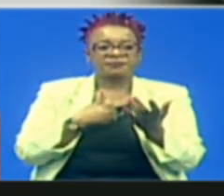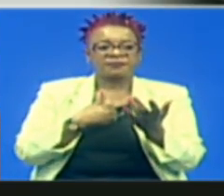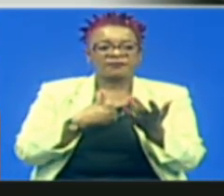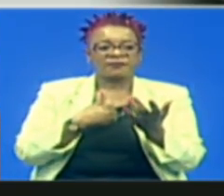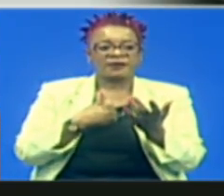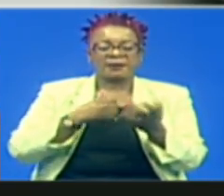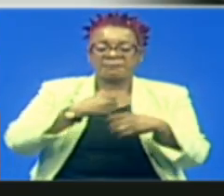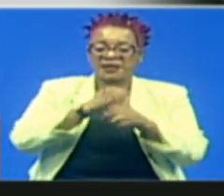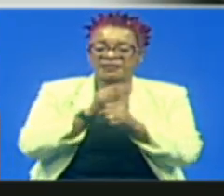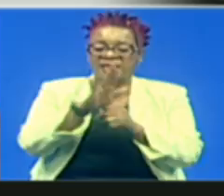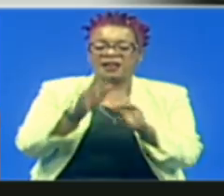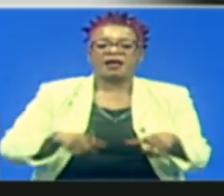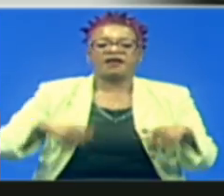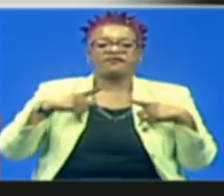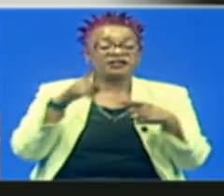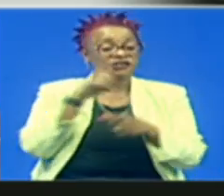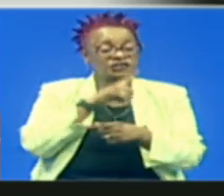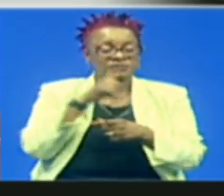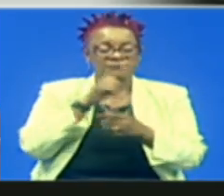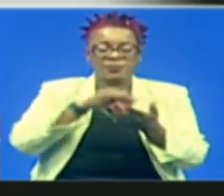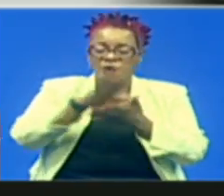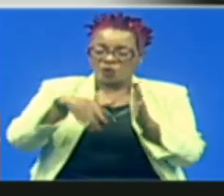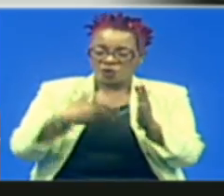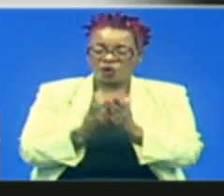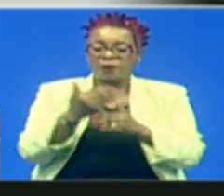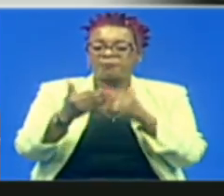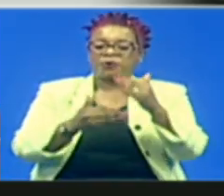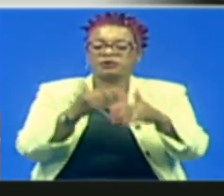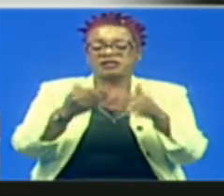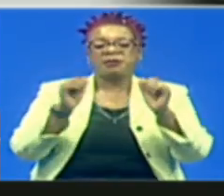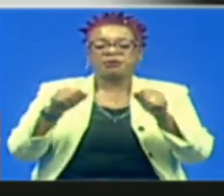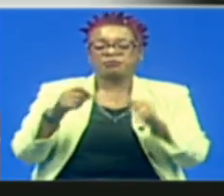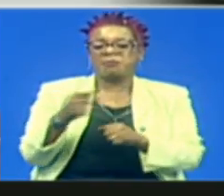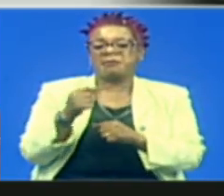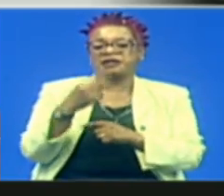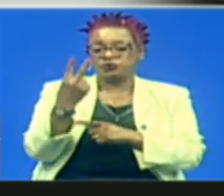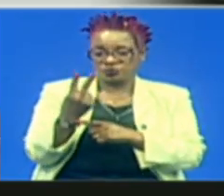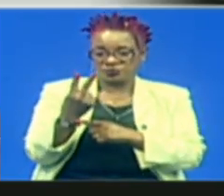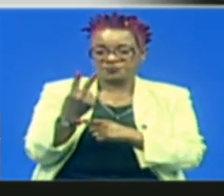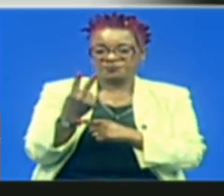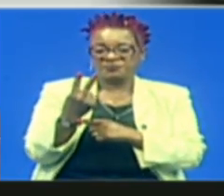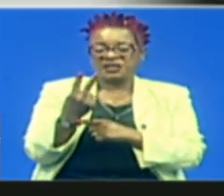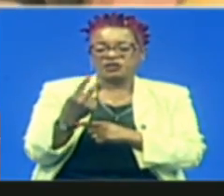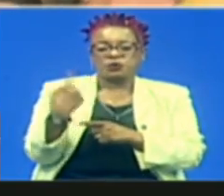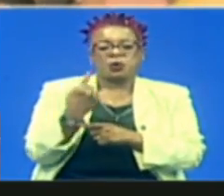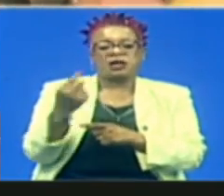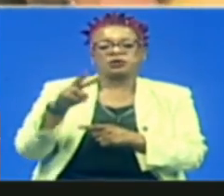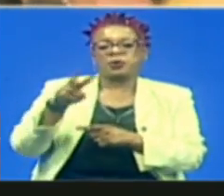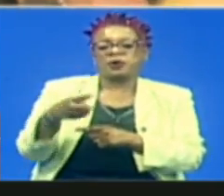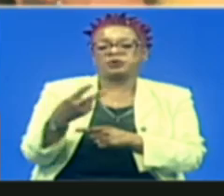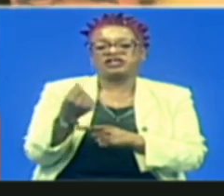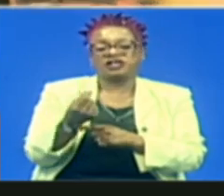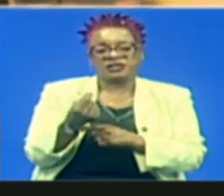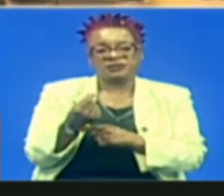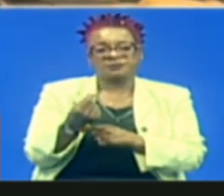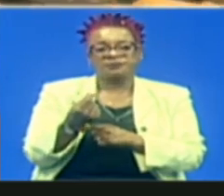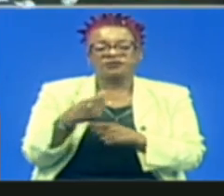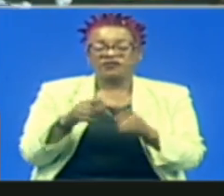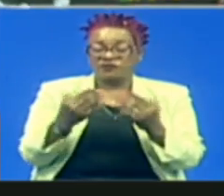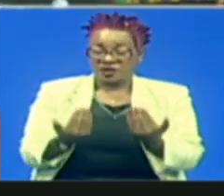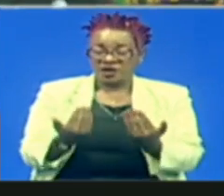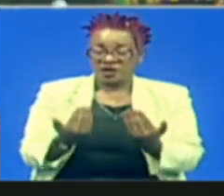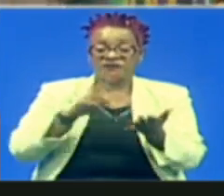in danger. The entire process can take up to 2 months and cost 2,000 shillings. For the current vetting,